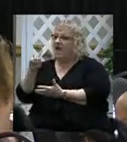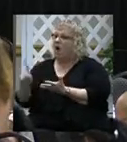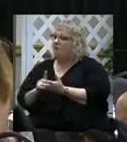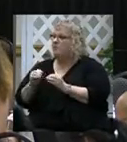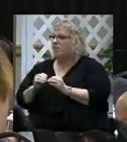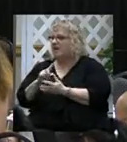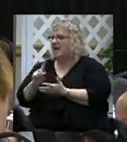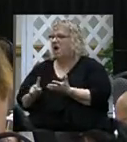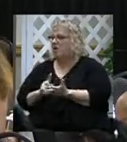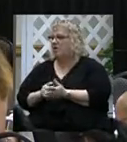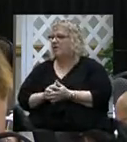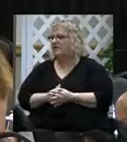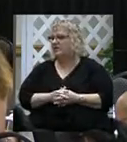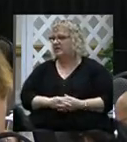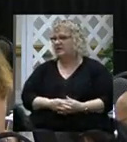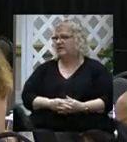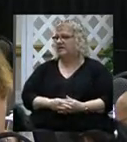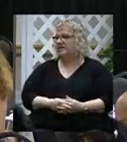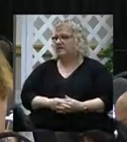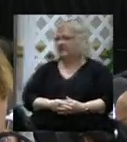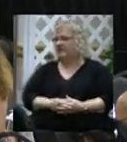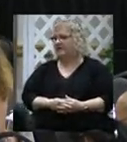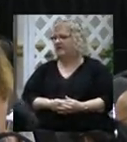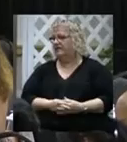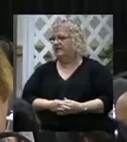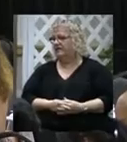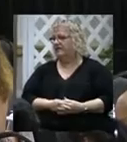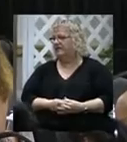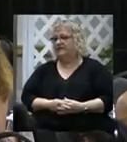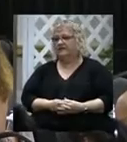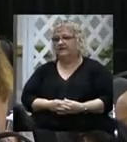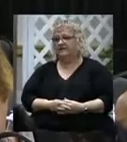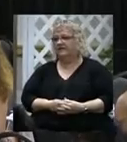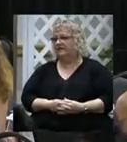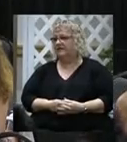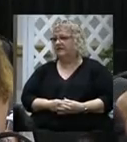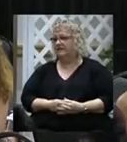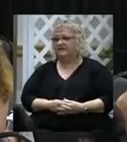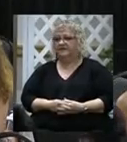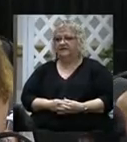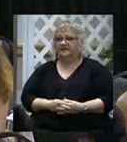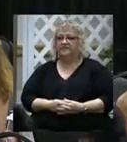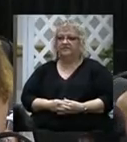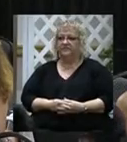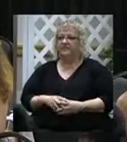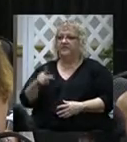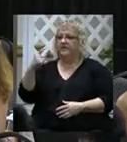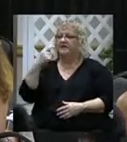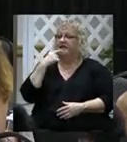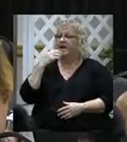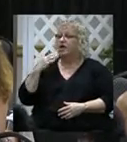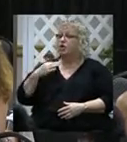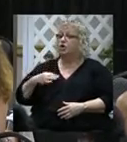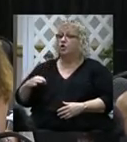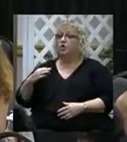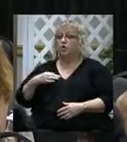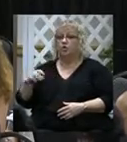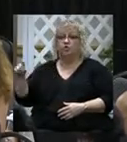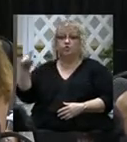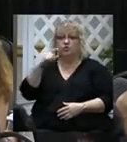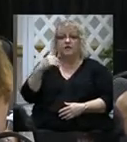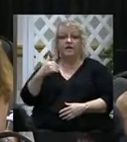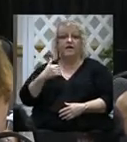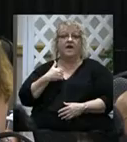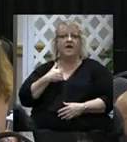Of course, one of the key words that we heard is the unions were involved, and that's something that maybe if you have a neighbor who's